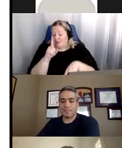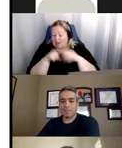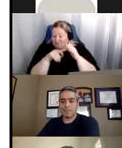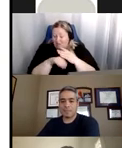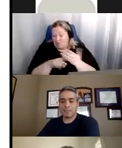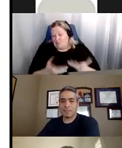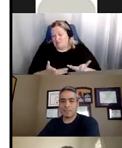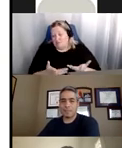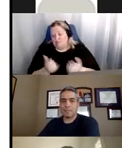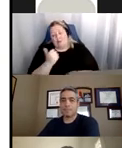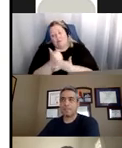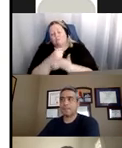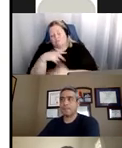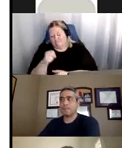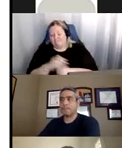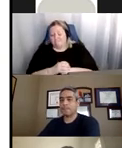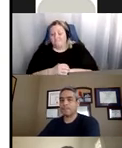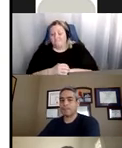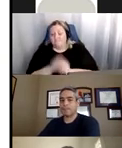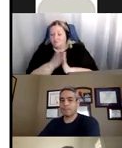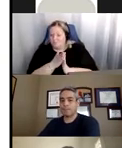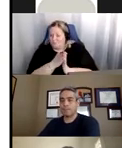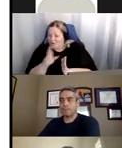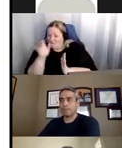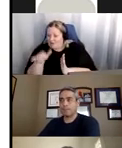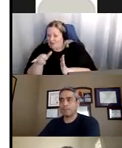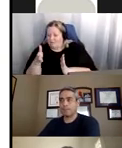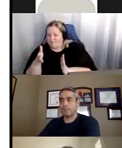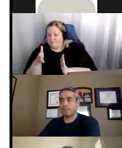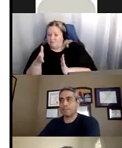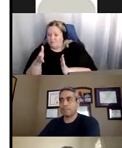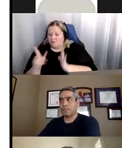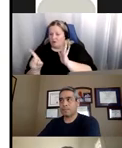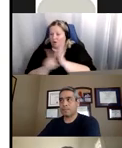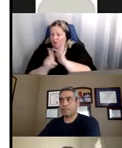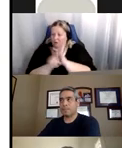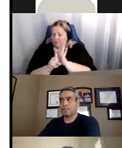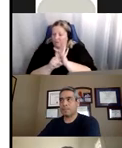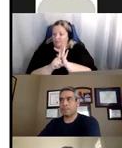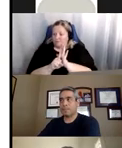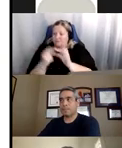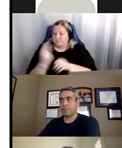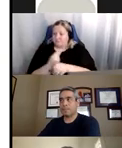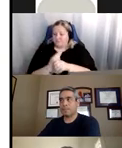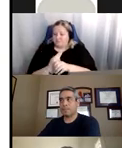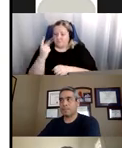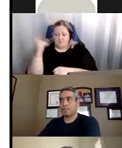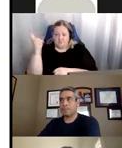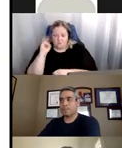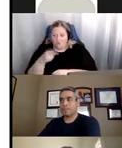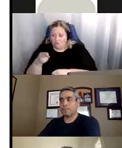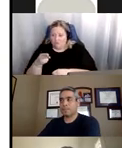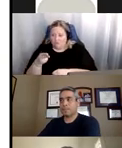otherwise, it's very helpful. To the right of that, we have an alarm clock that is used for someone who's hard of hearing. There's